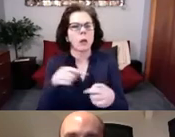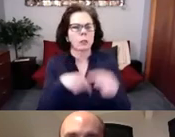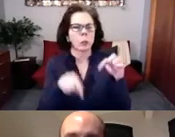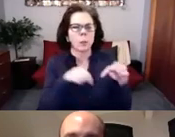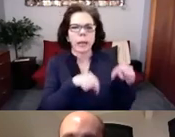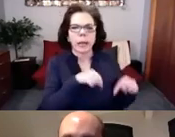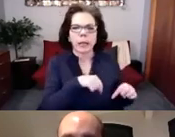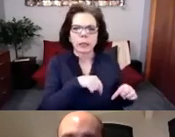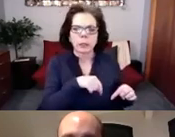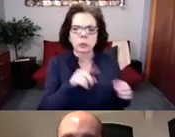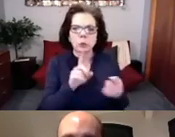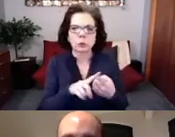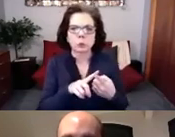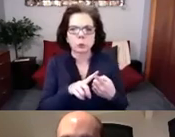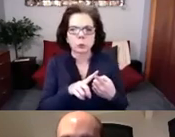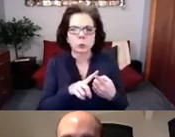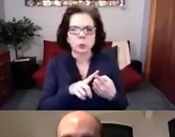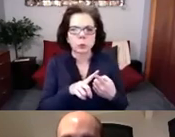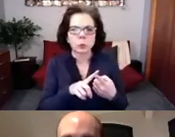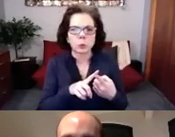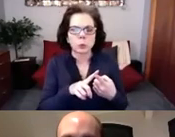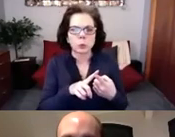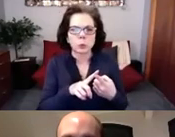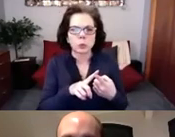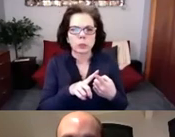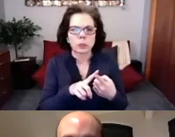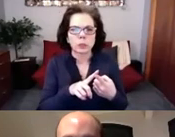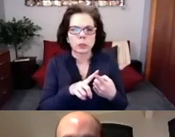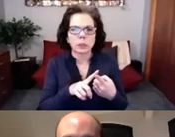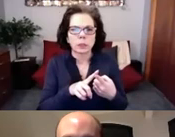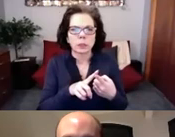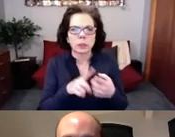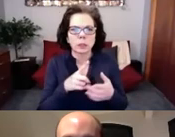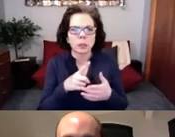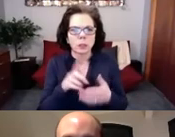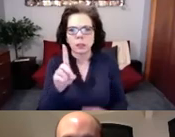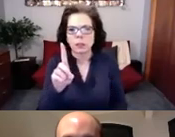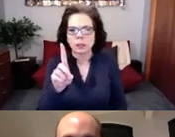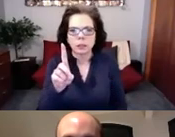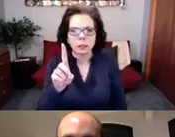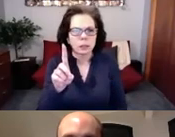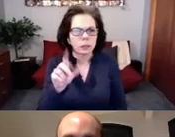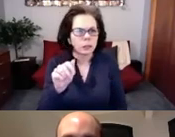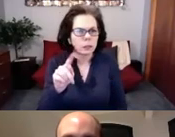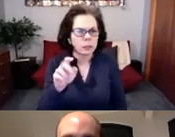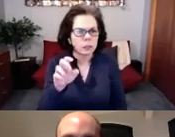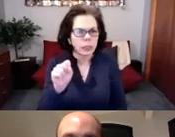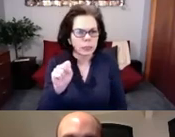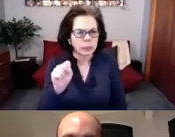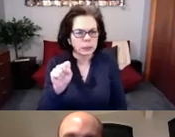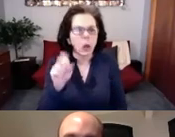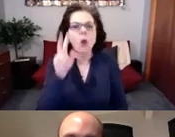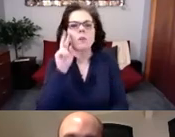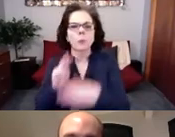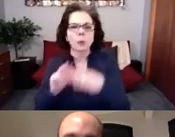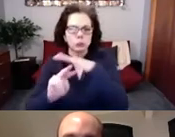the slides that show what the date is for when projected return or